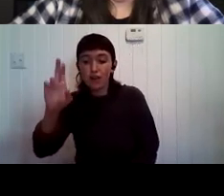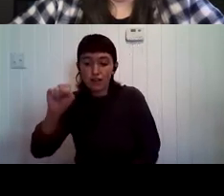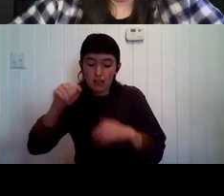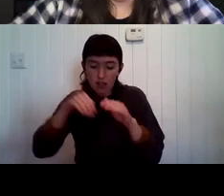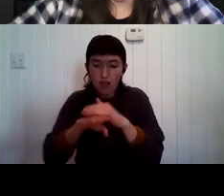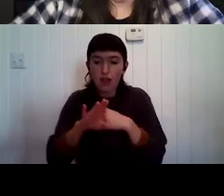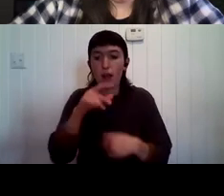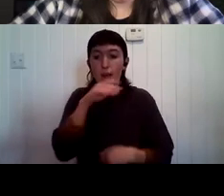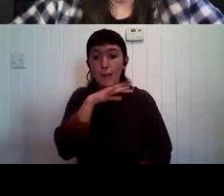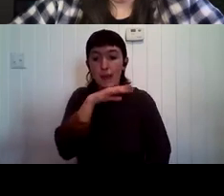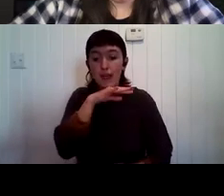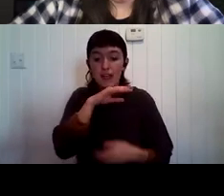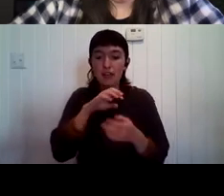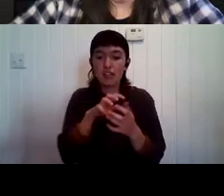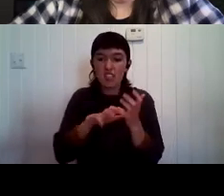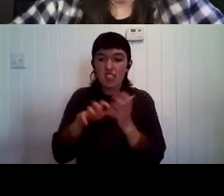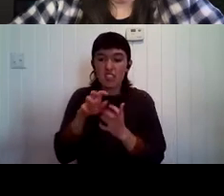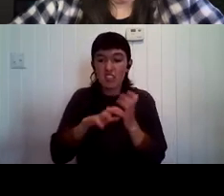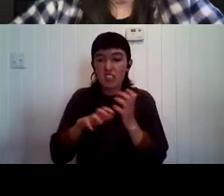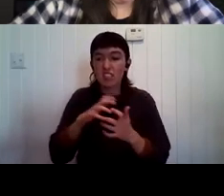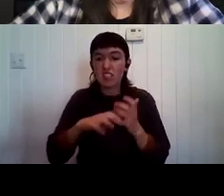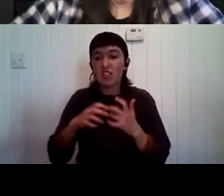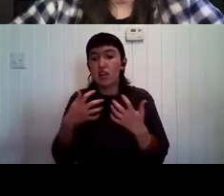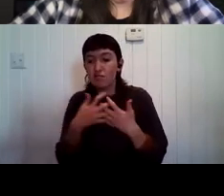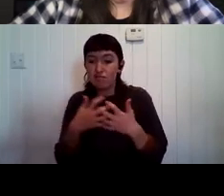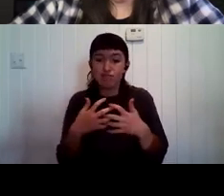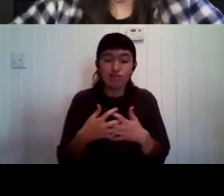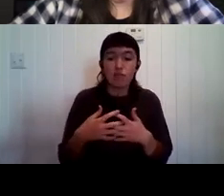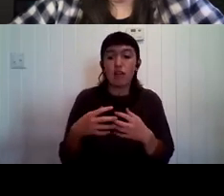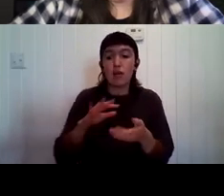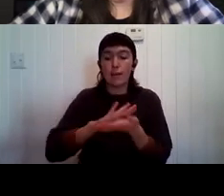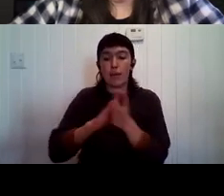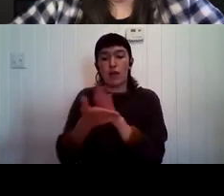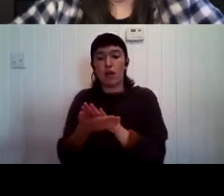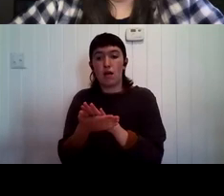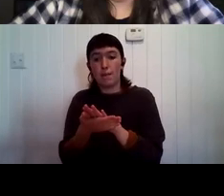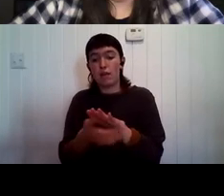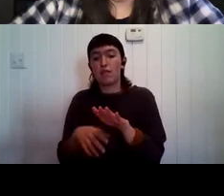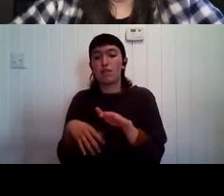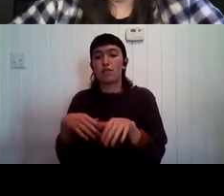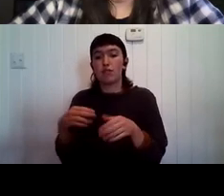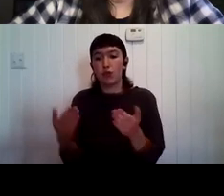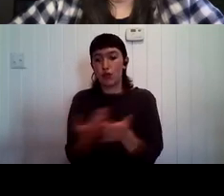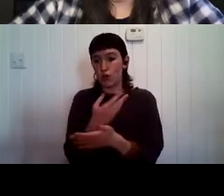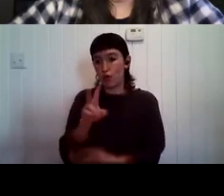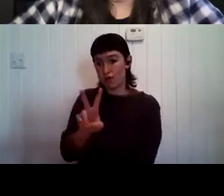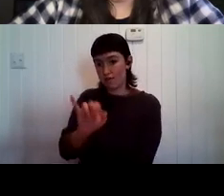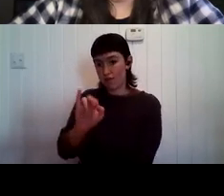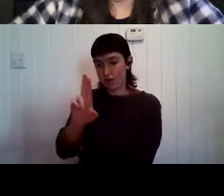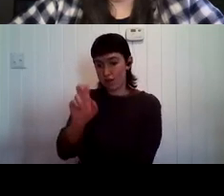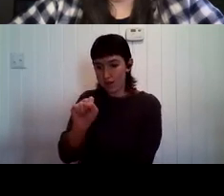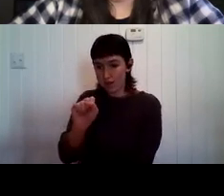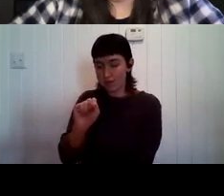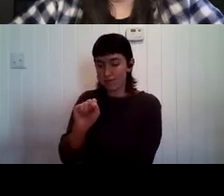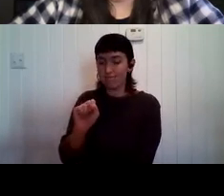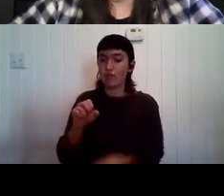a single virus that can then invade humans, pigs, and